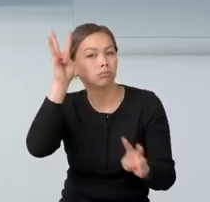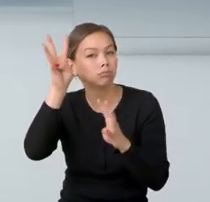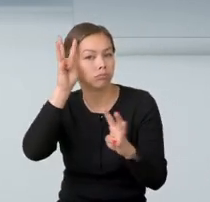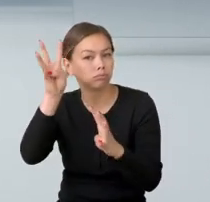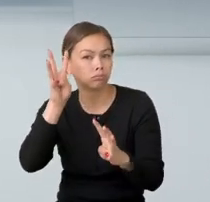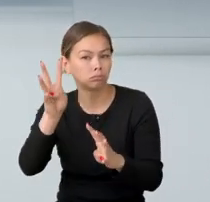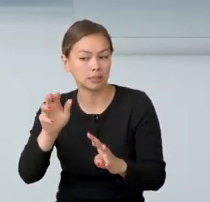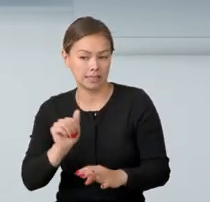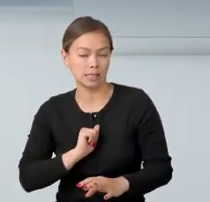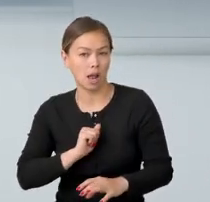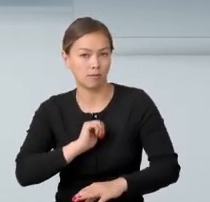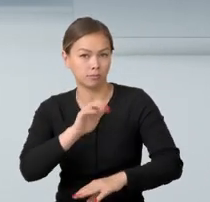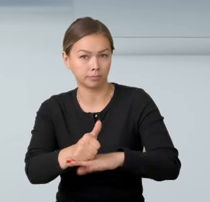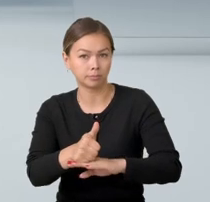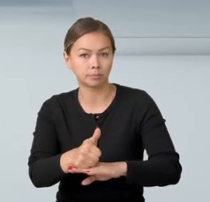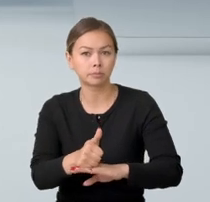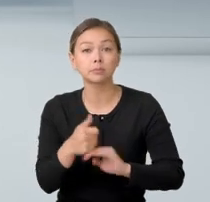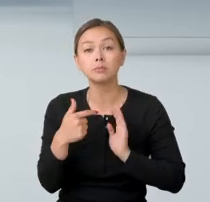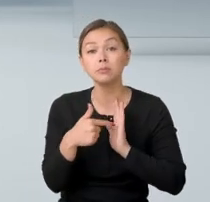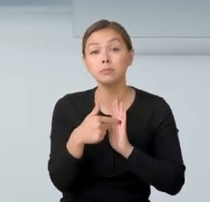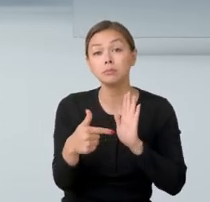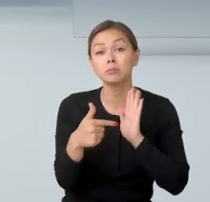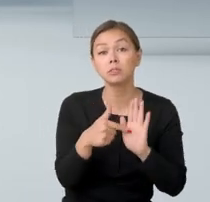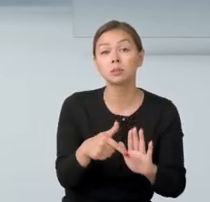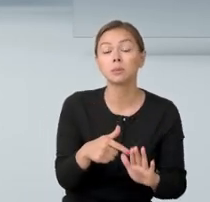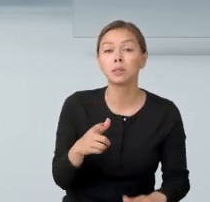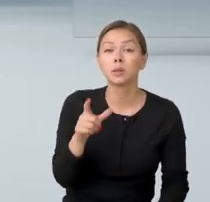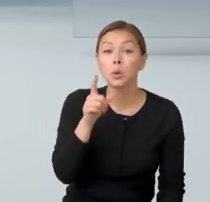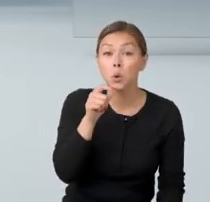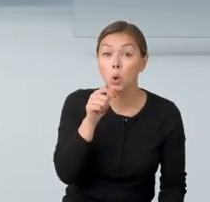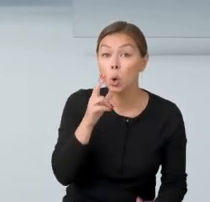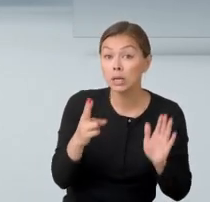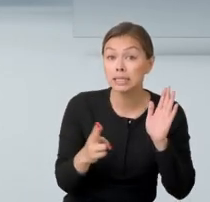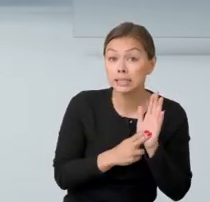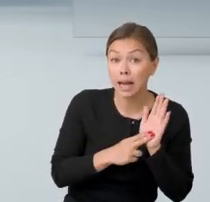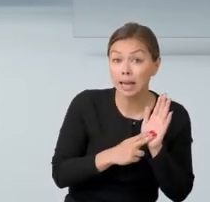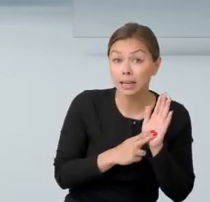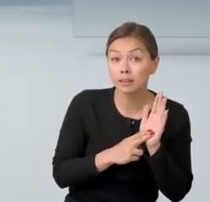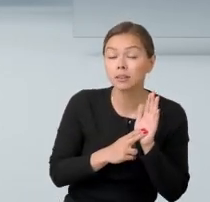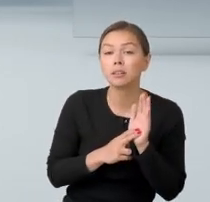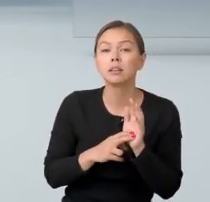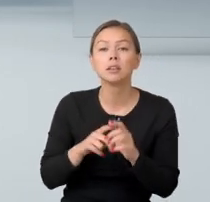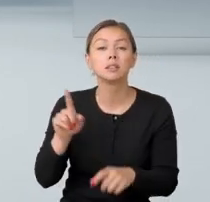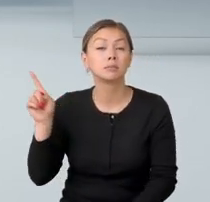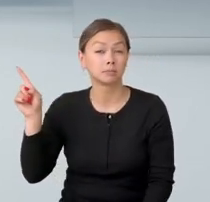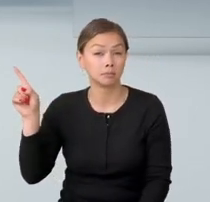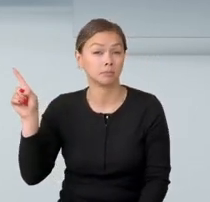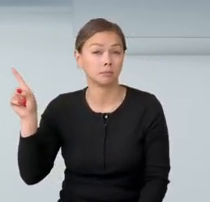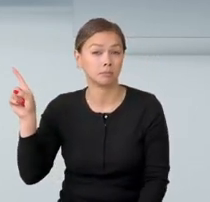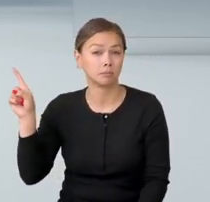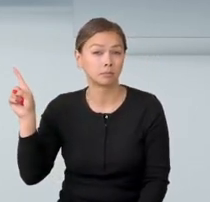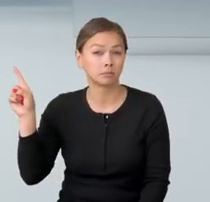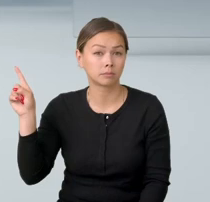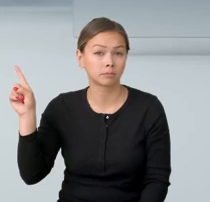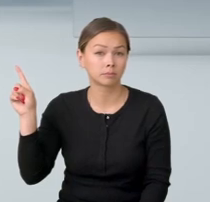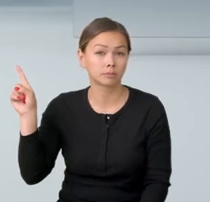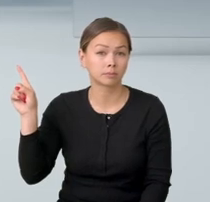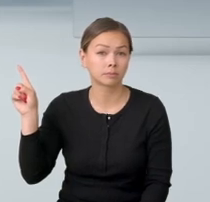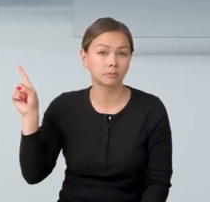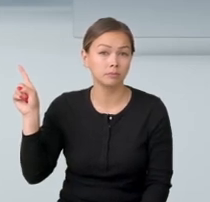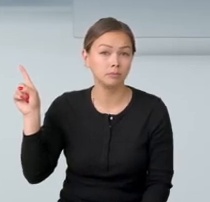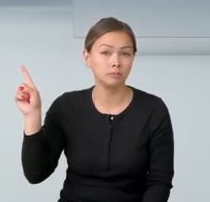columns I have customized some of them like for example who is assigned but I have